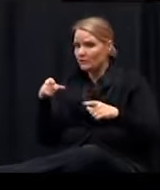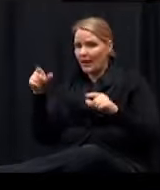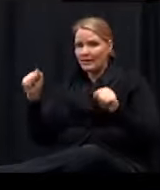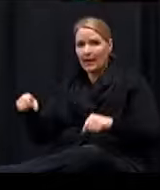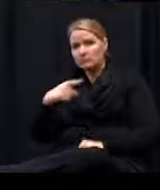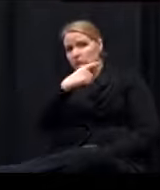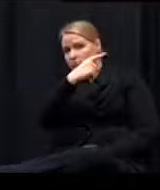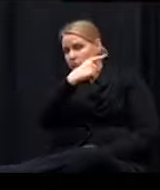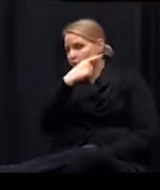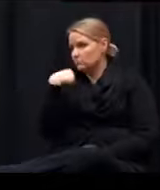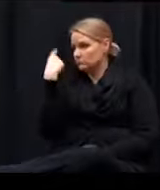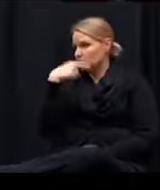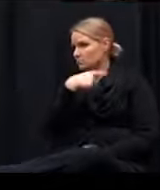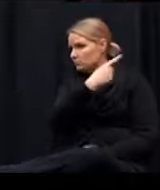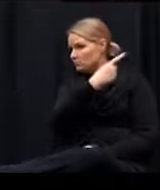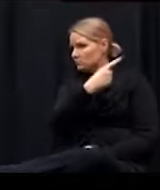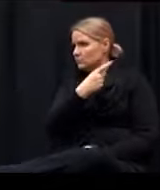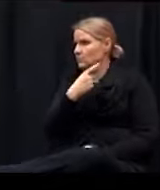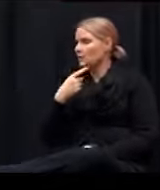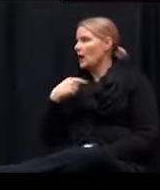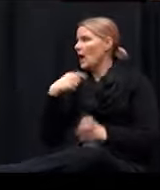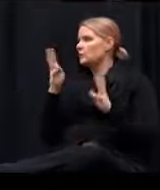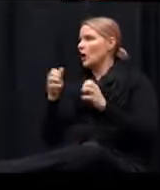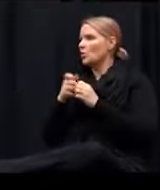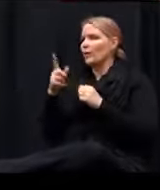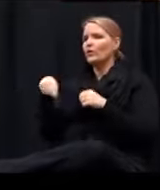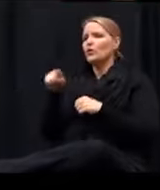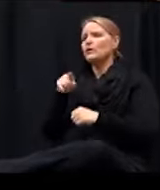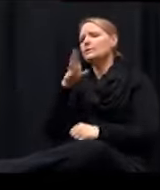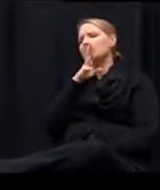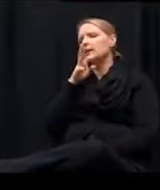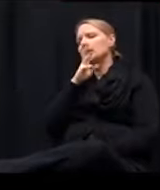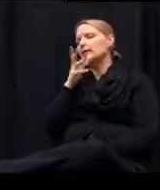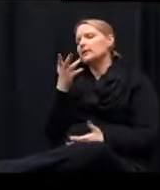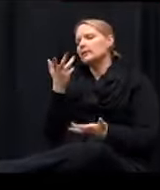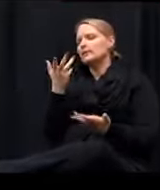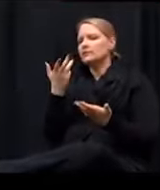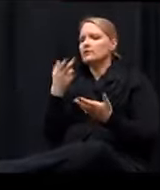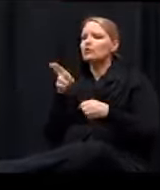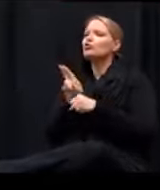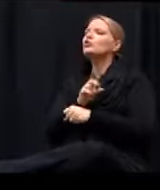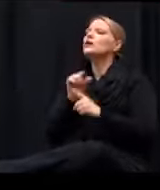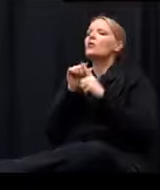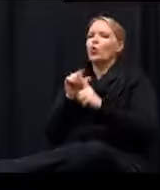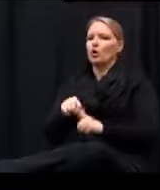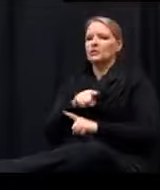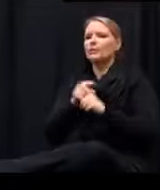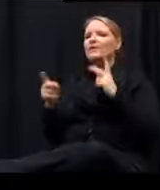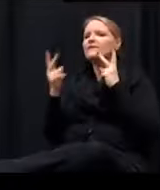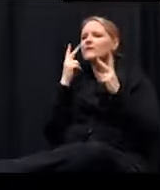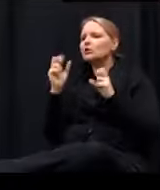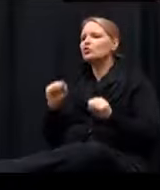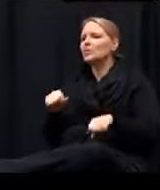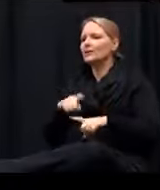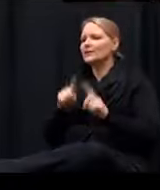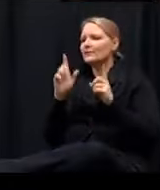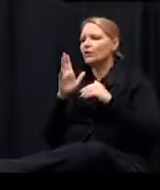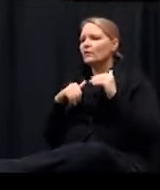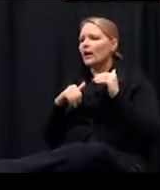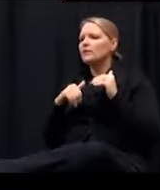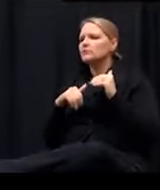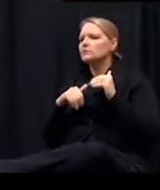Now talking with this community, speaking is a little bit, so using the words, but I'm just saying the visuals can be a different thing. And I'm sure